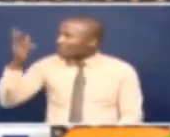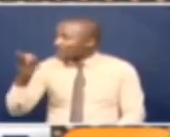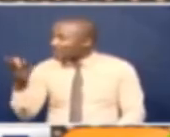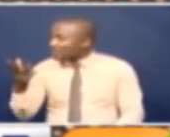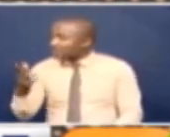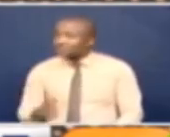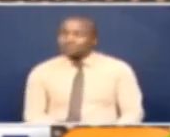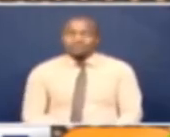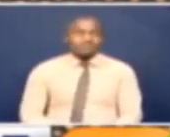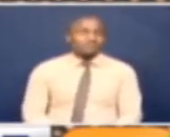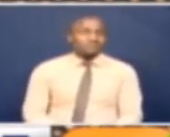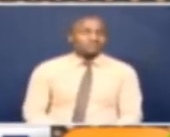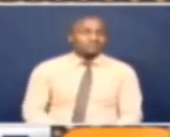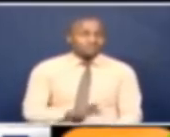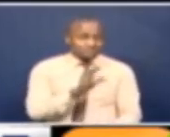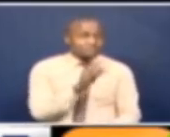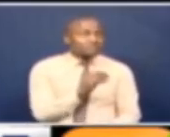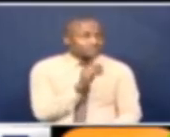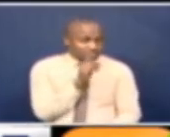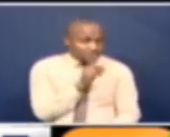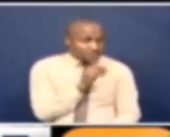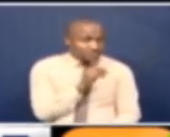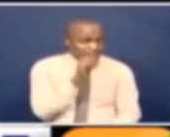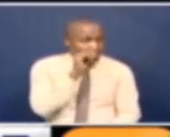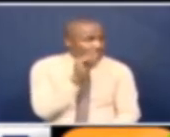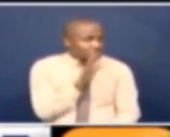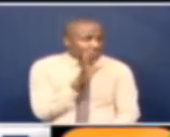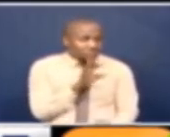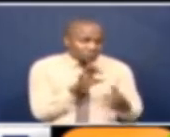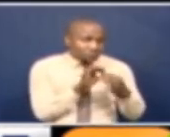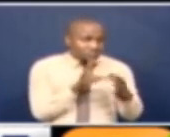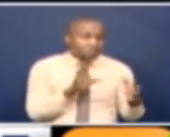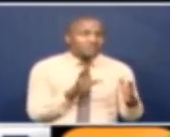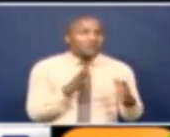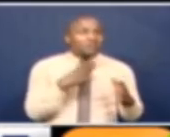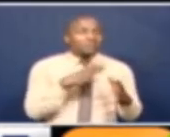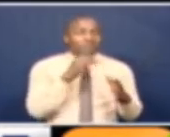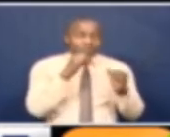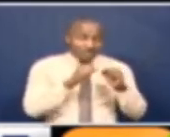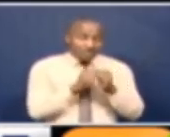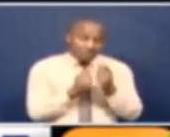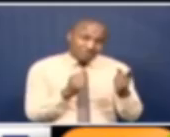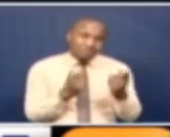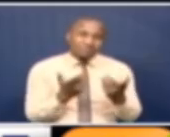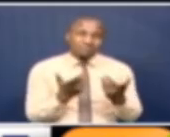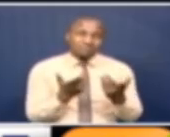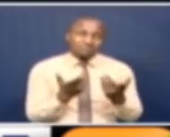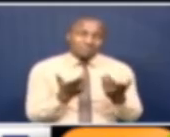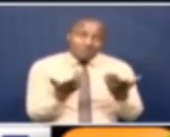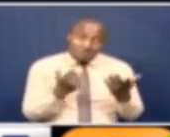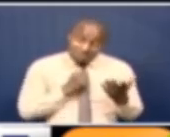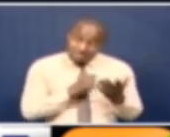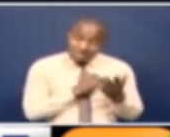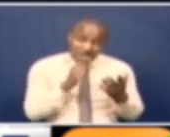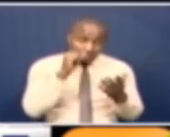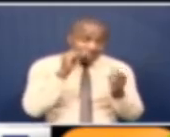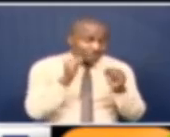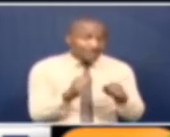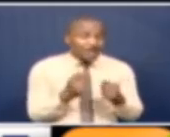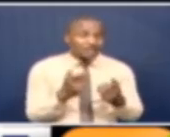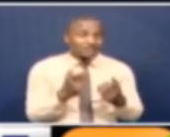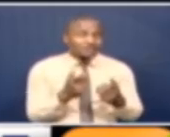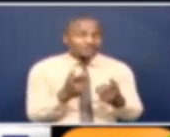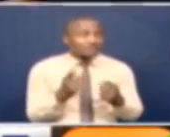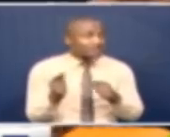own territory? No. Yes, we will cut from Mombasa, where he comes from. People don't agree with him. Otherwise, he would have been the senator for Mombasa. Cut for Mombasa,